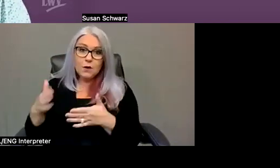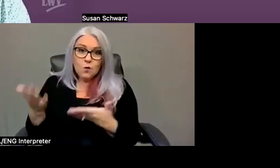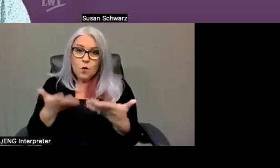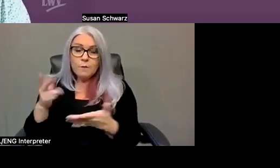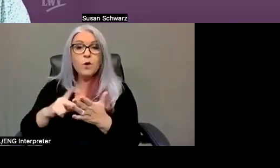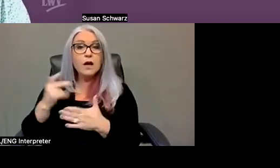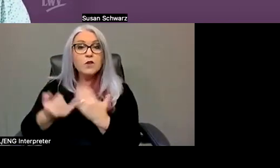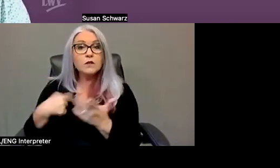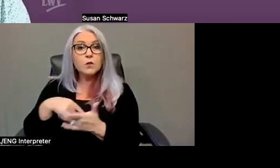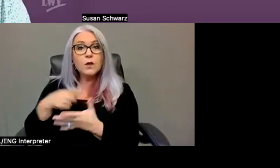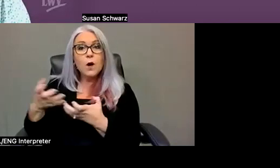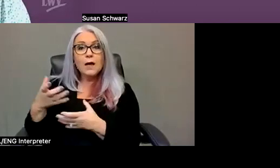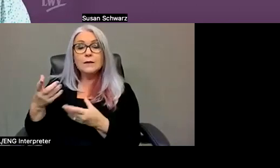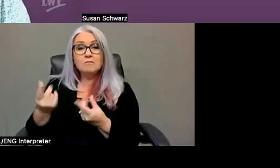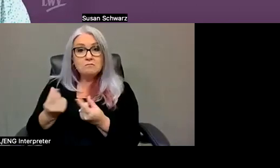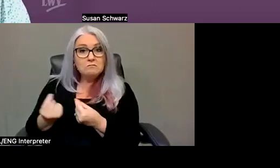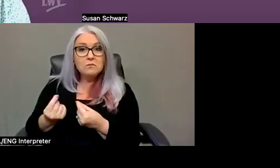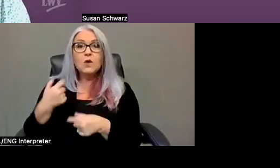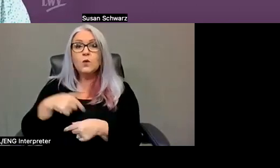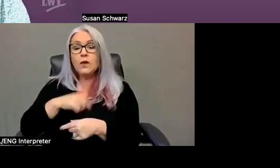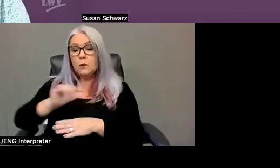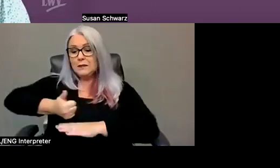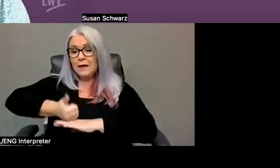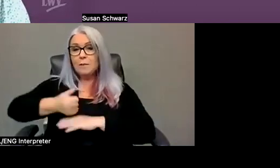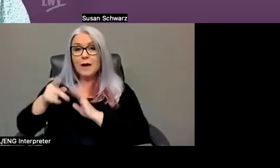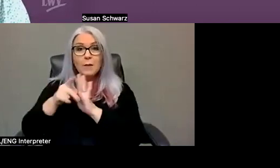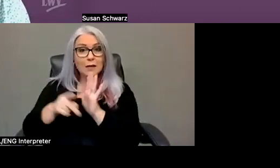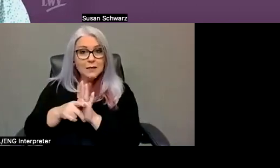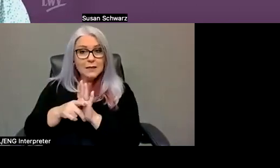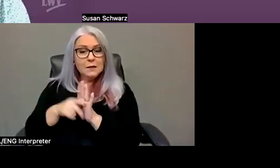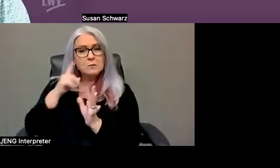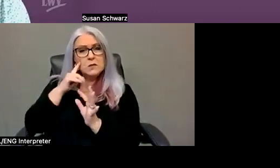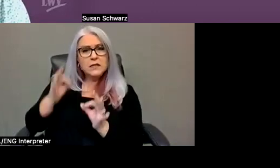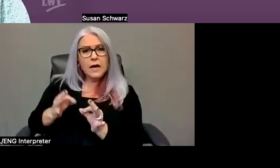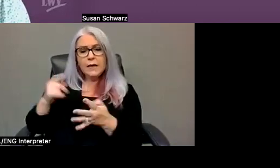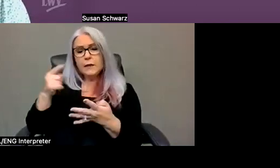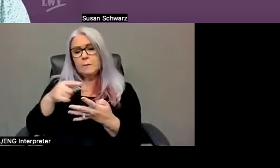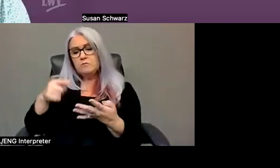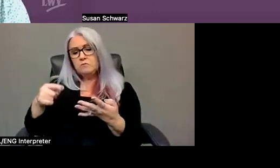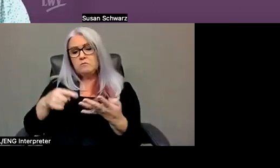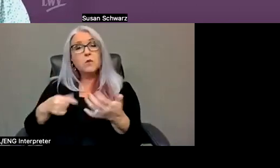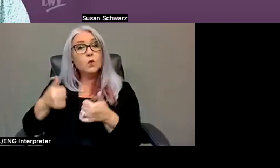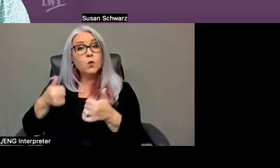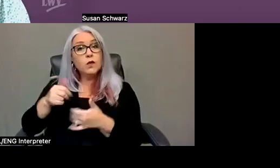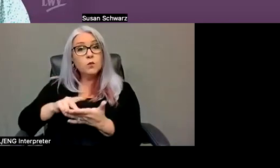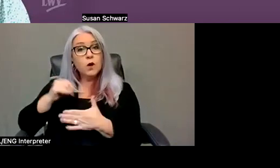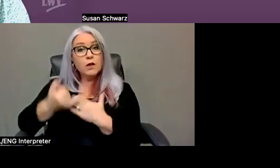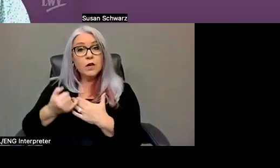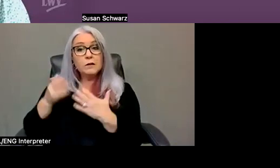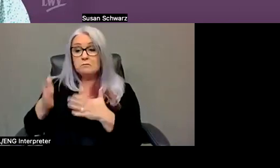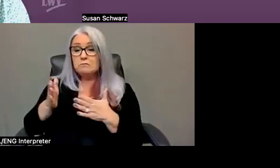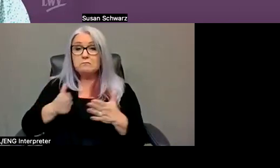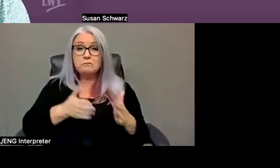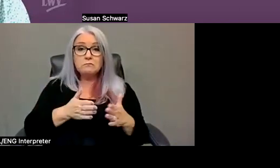the village board of trustees, will set that policy and decide which of these projects should be done and in what order. The